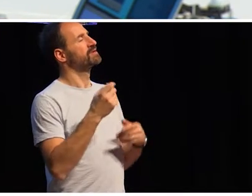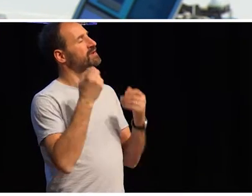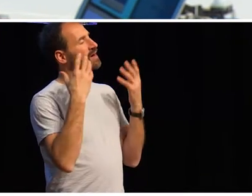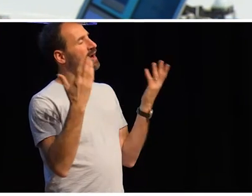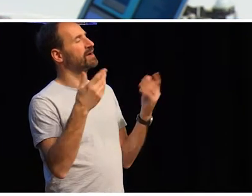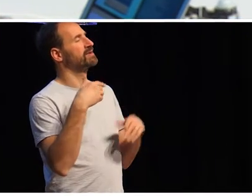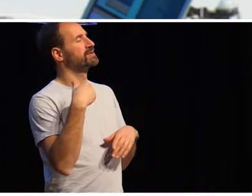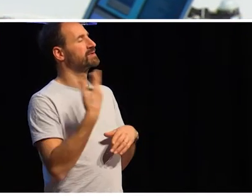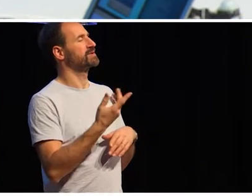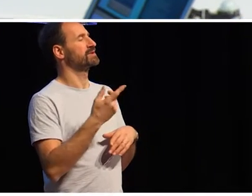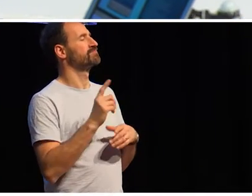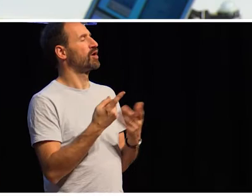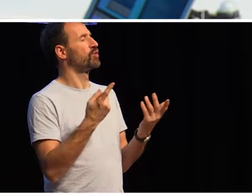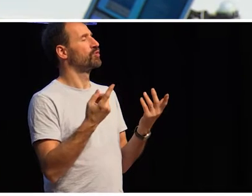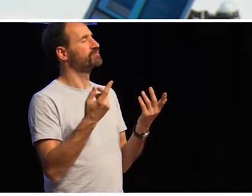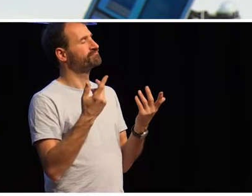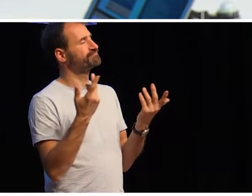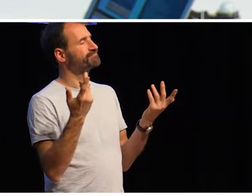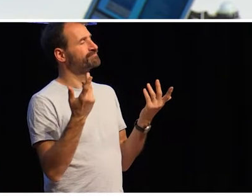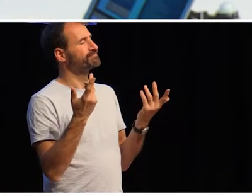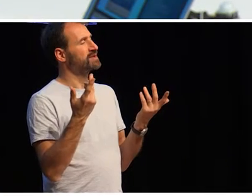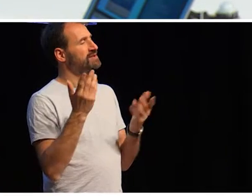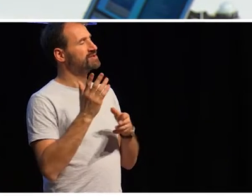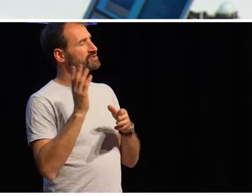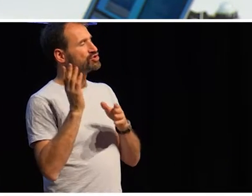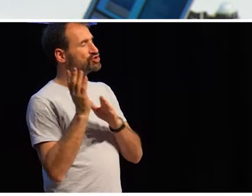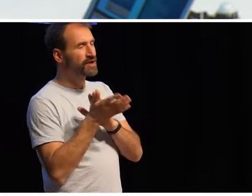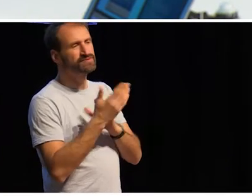applications, like Web Event, which is kind of a publish-subscribe